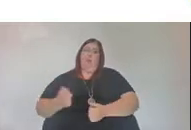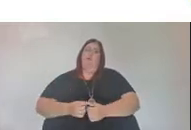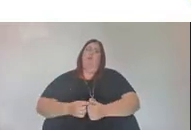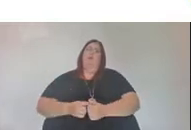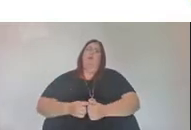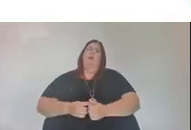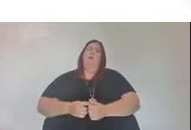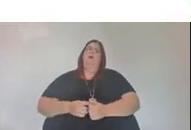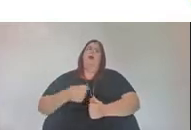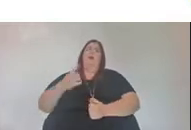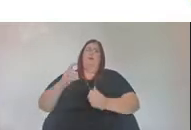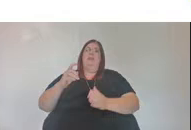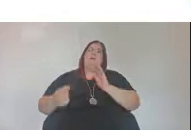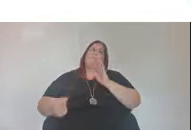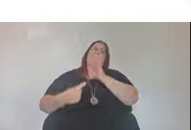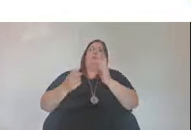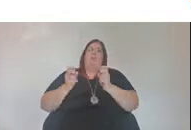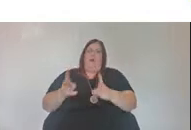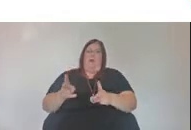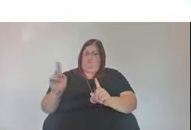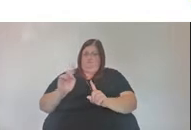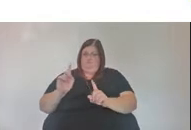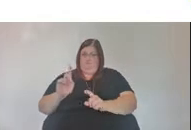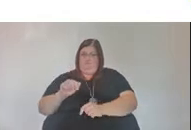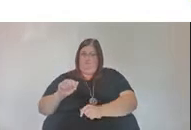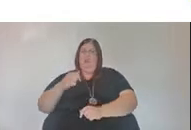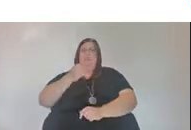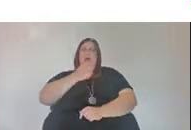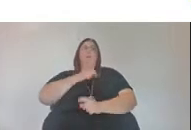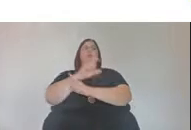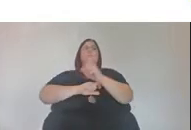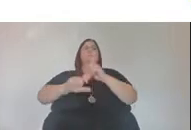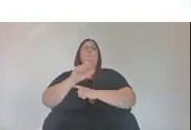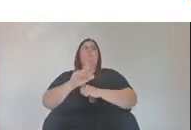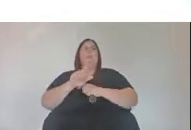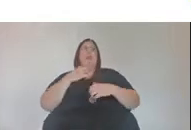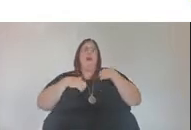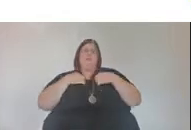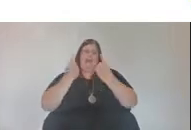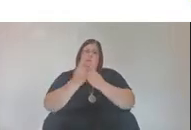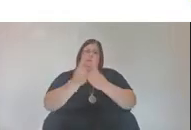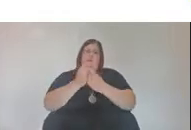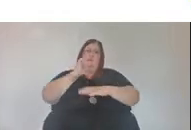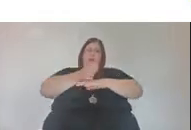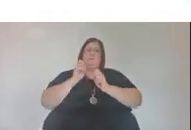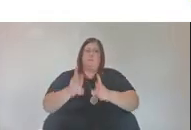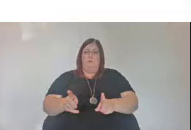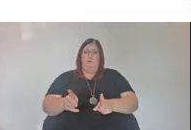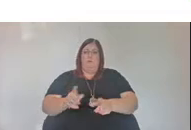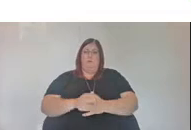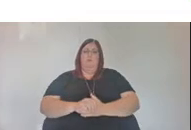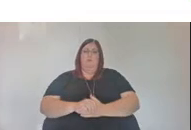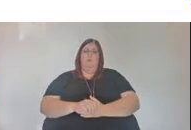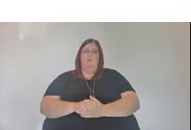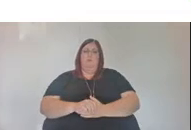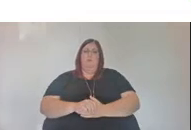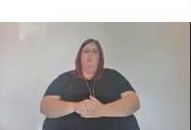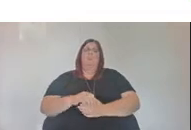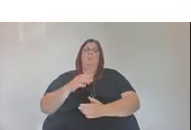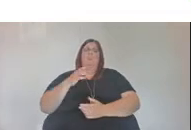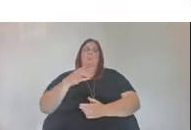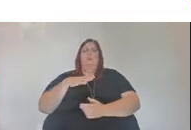the flagship of our different way of working is our community asset-based approach. So understanding